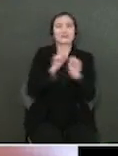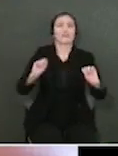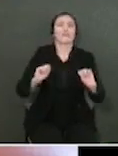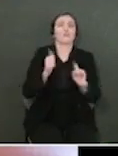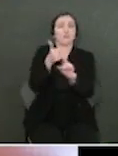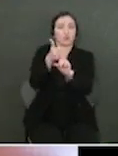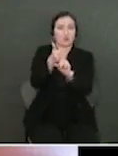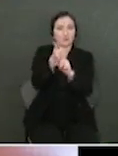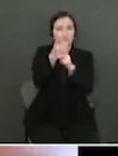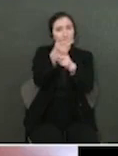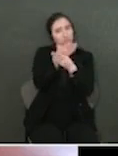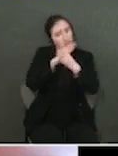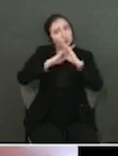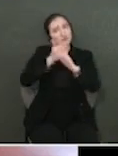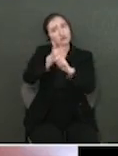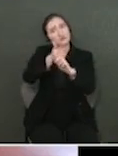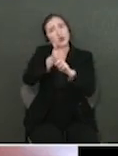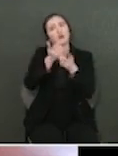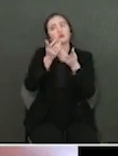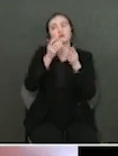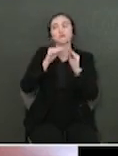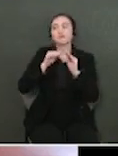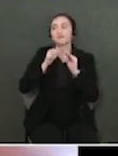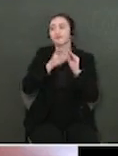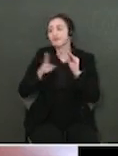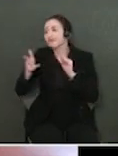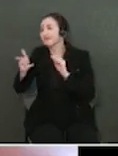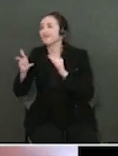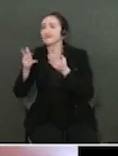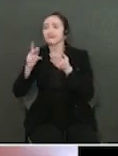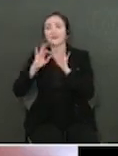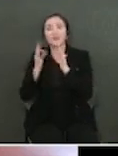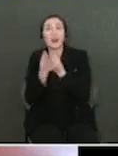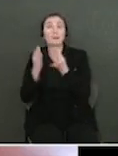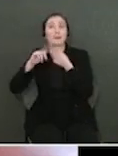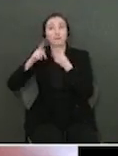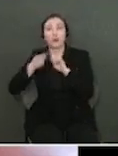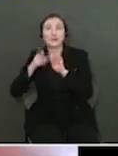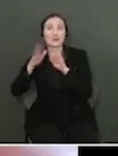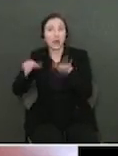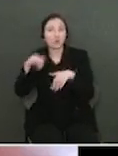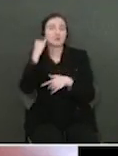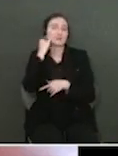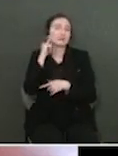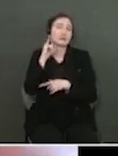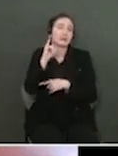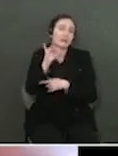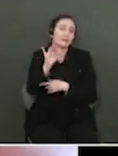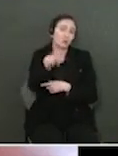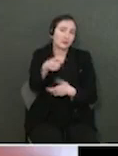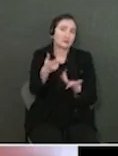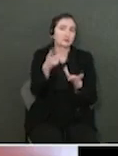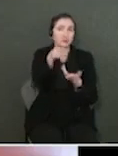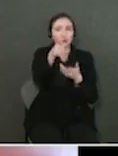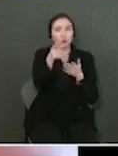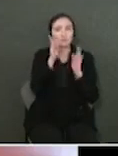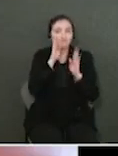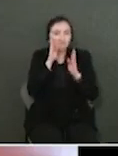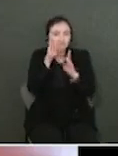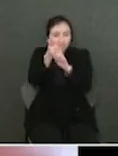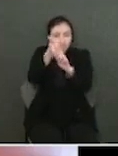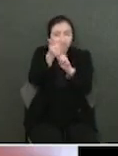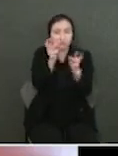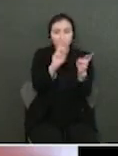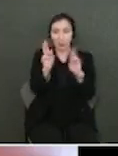with family or friends, and certainly that you're paying attention to your own readiness as well. If